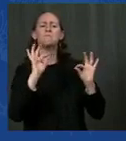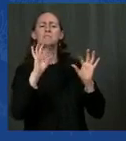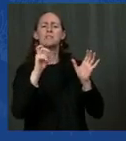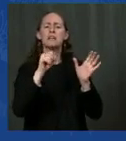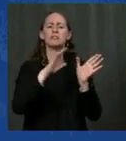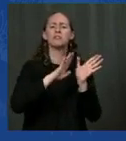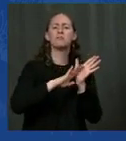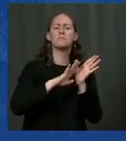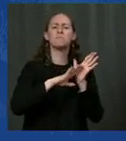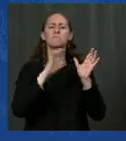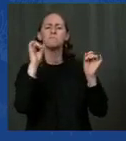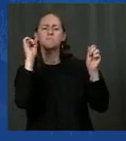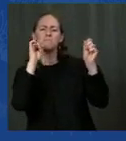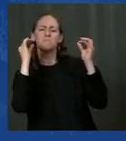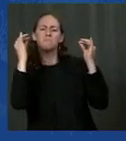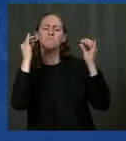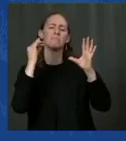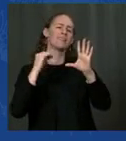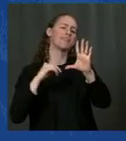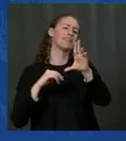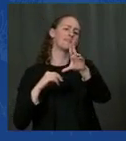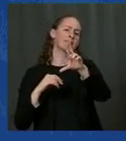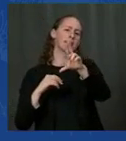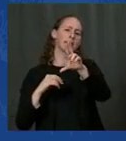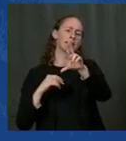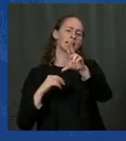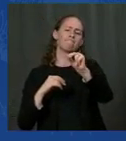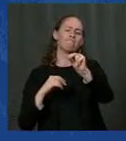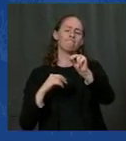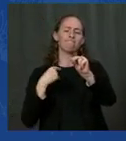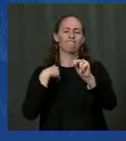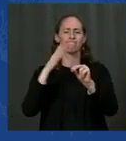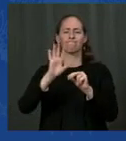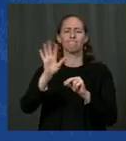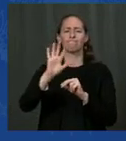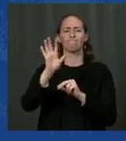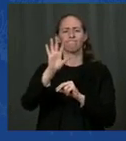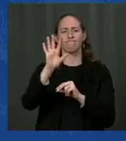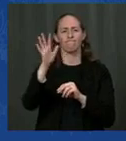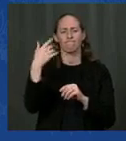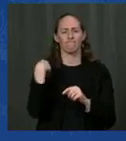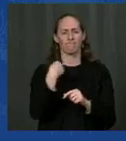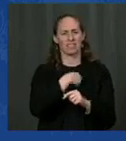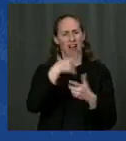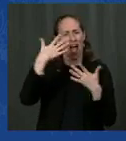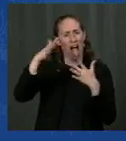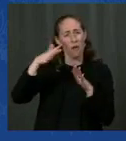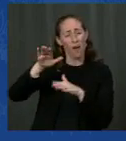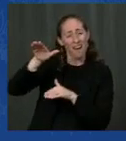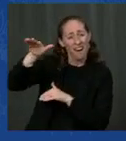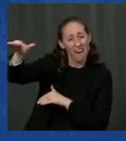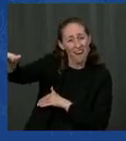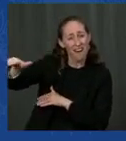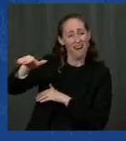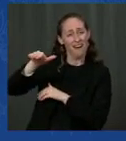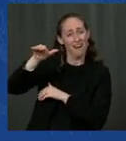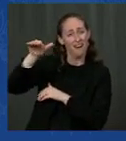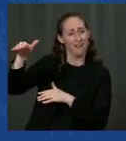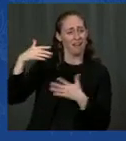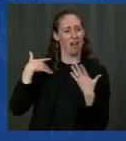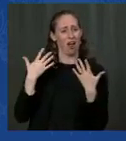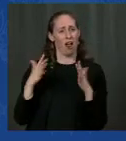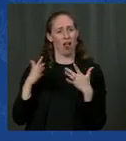think enough people understand how much we have asked of the 1% of this country who put that uniform